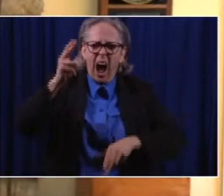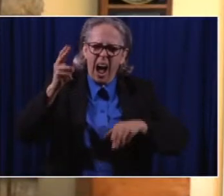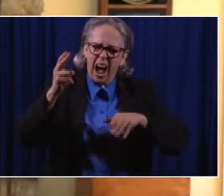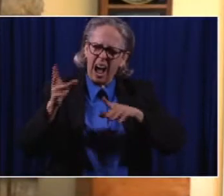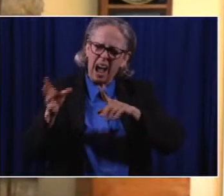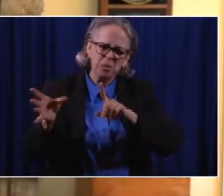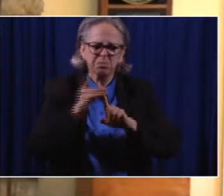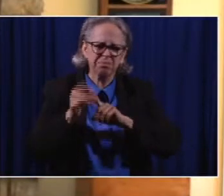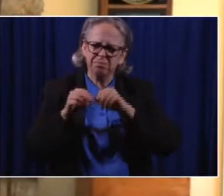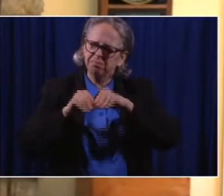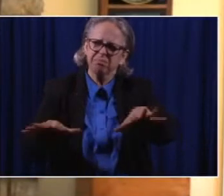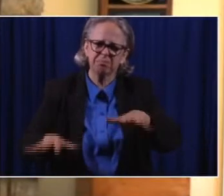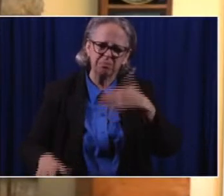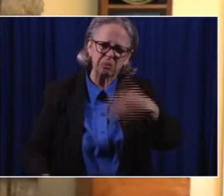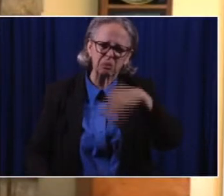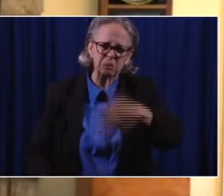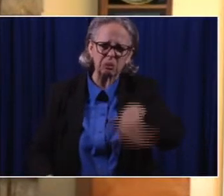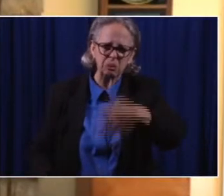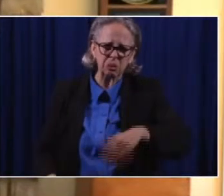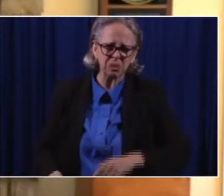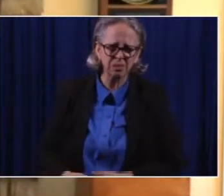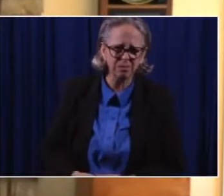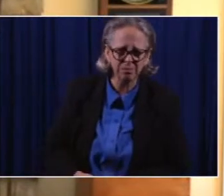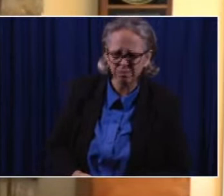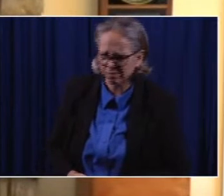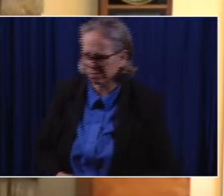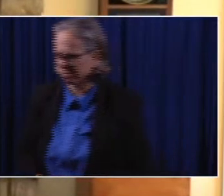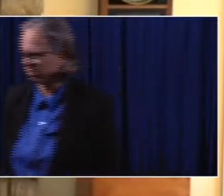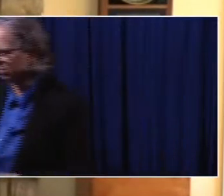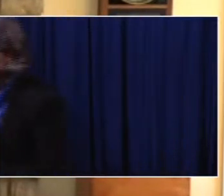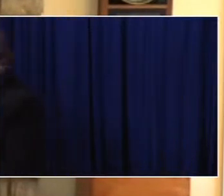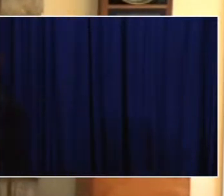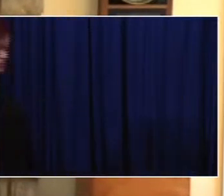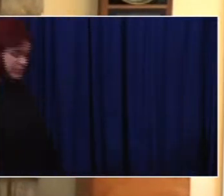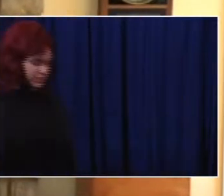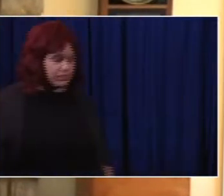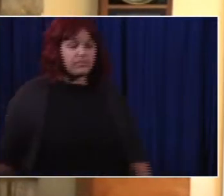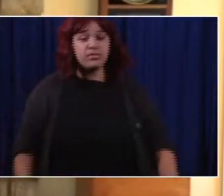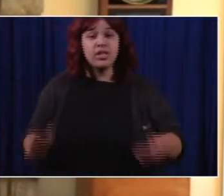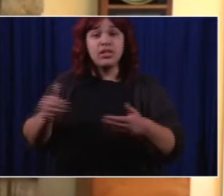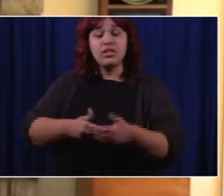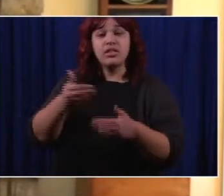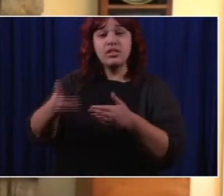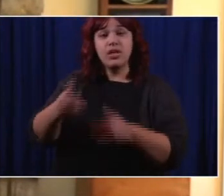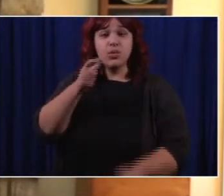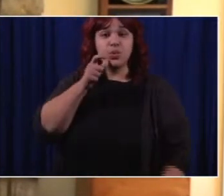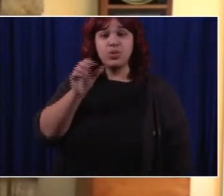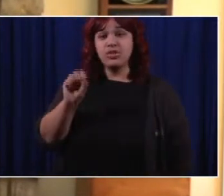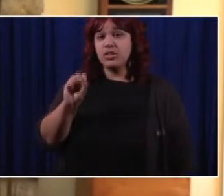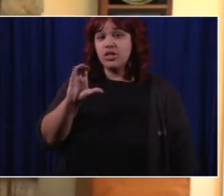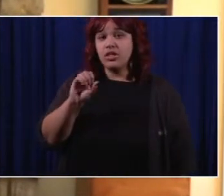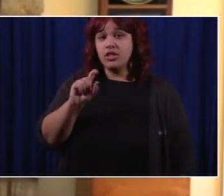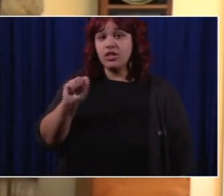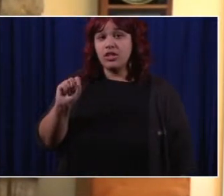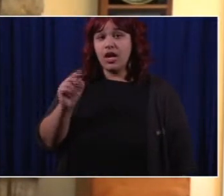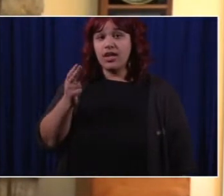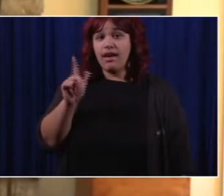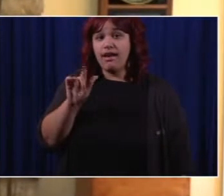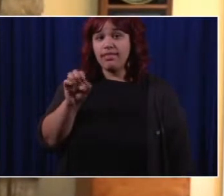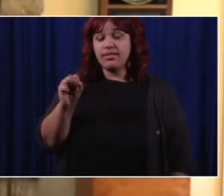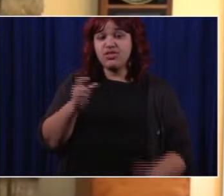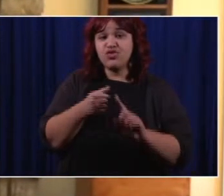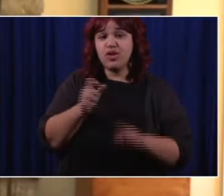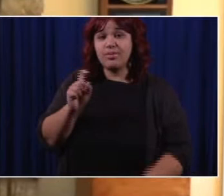Next question is from Scott Hallis at the Xenia Daily Gazette. Hey, Scott. Hey, Governor, how are you? I'm well, sir. Good. Thank